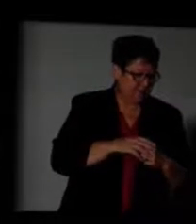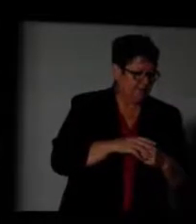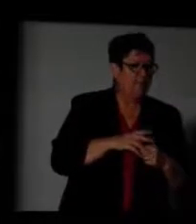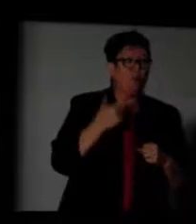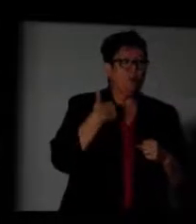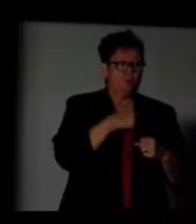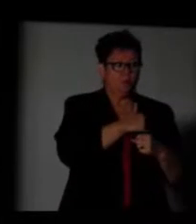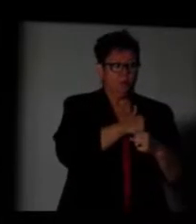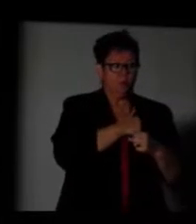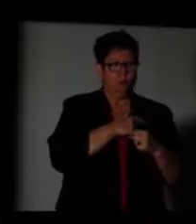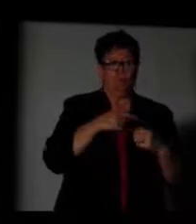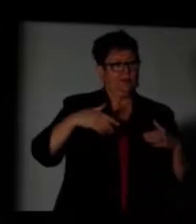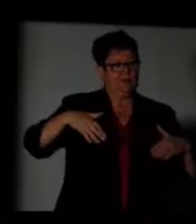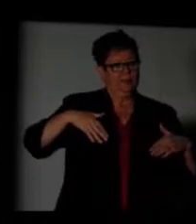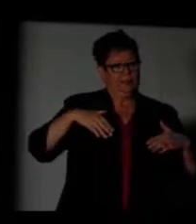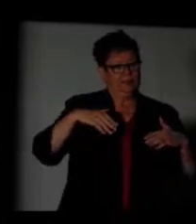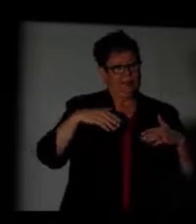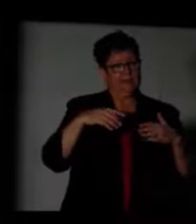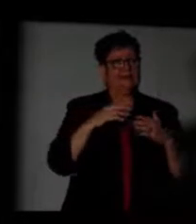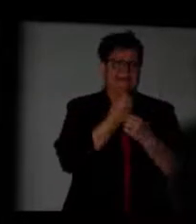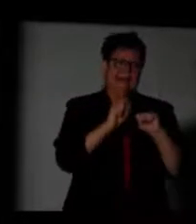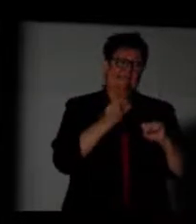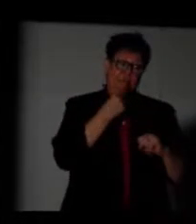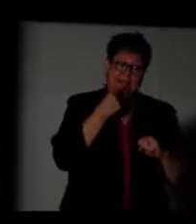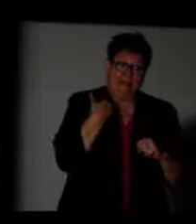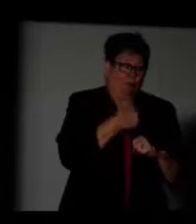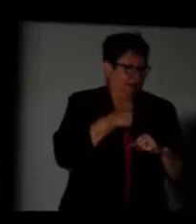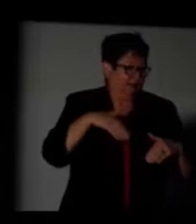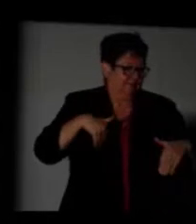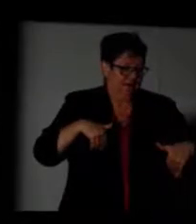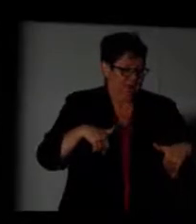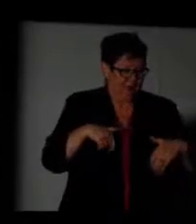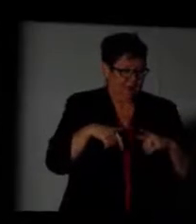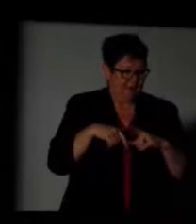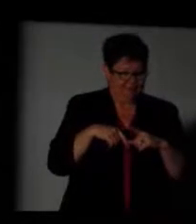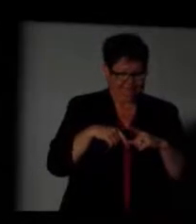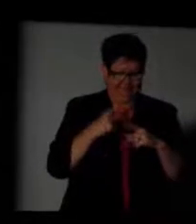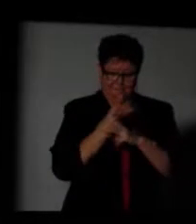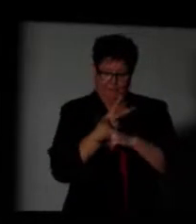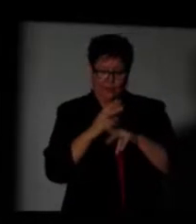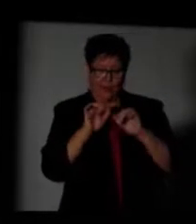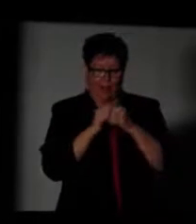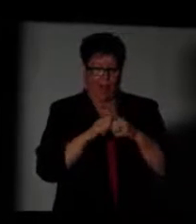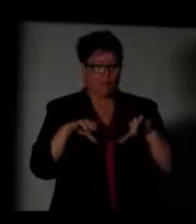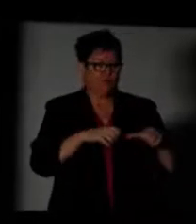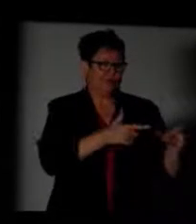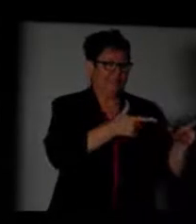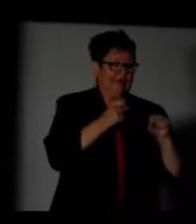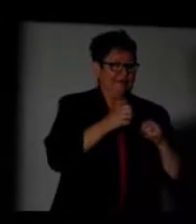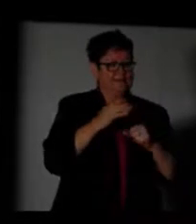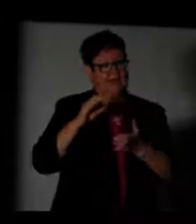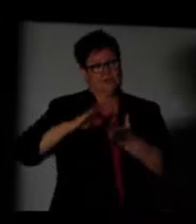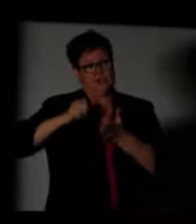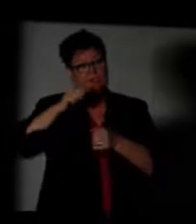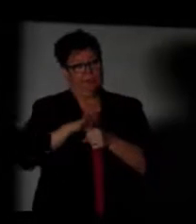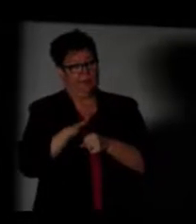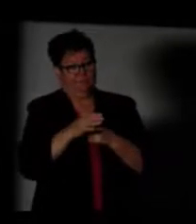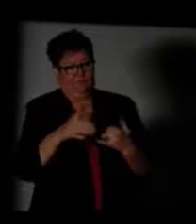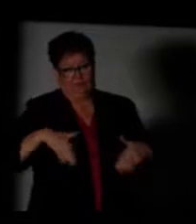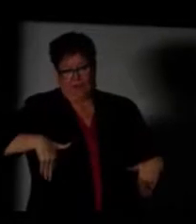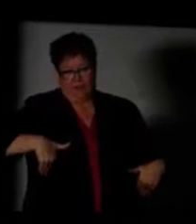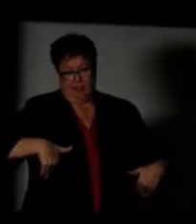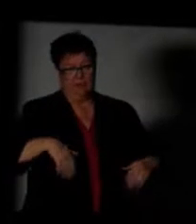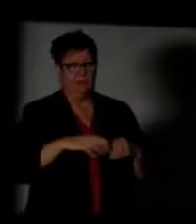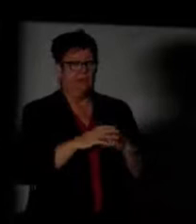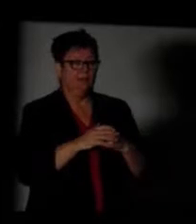where we haven't cracked those technologies so that we can go fast enough, cheaply enough at the moment. The classic one of those are